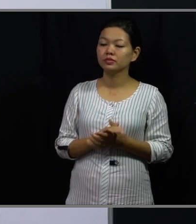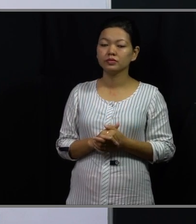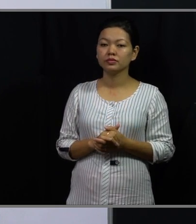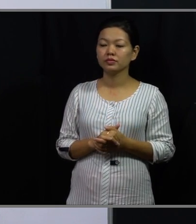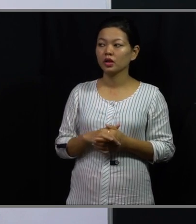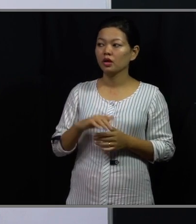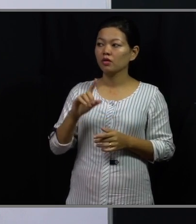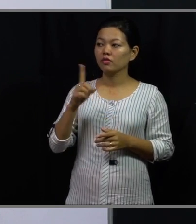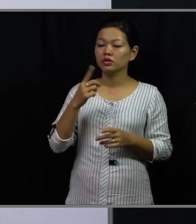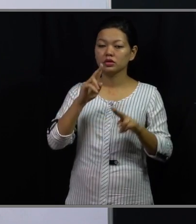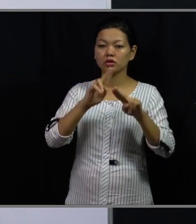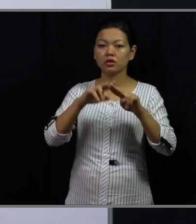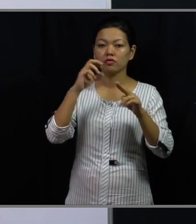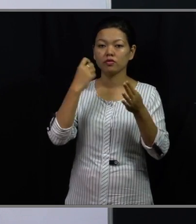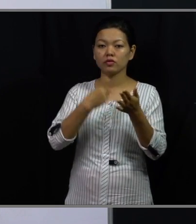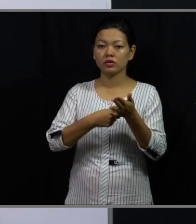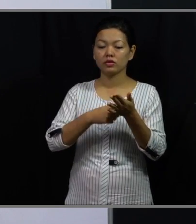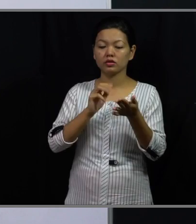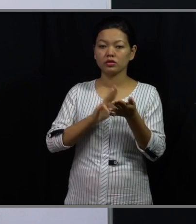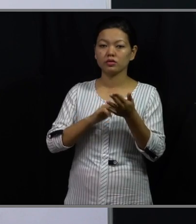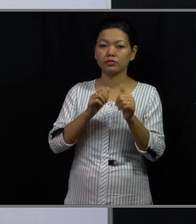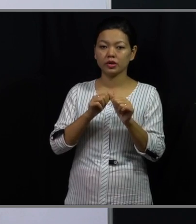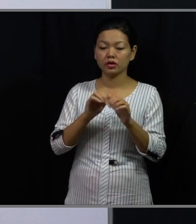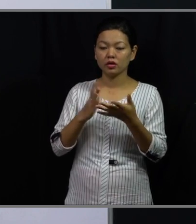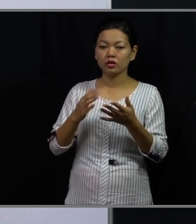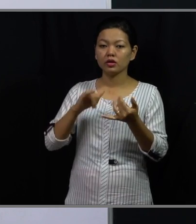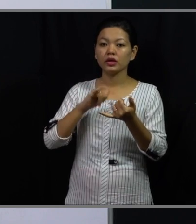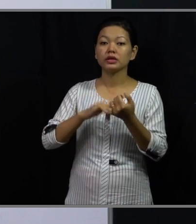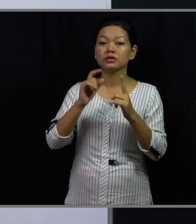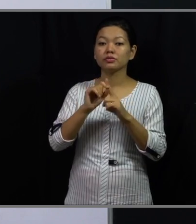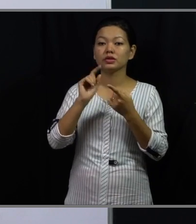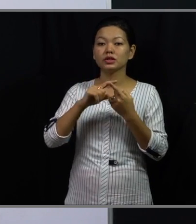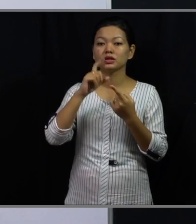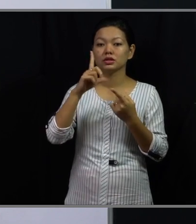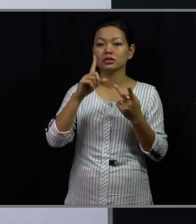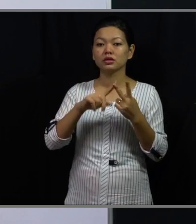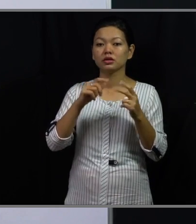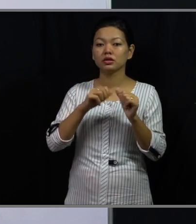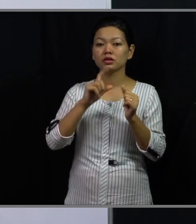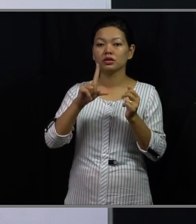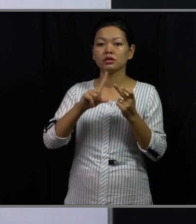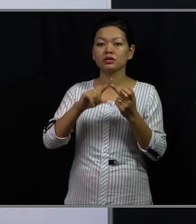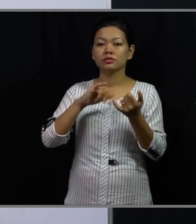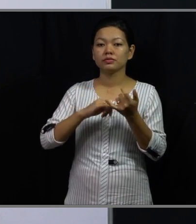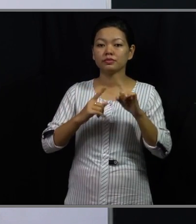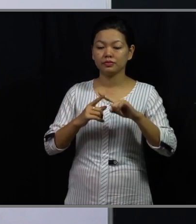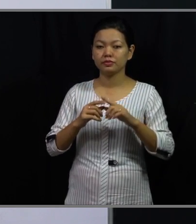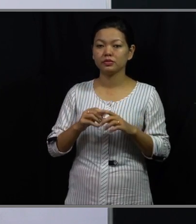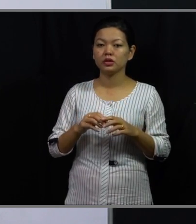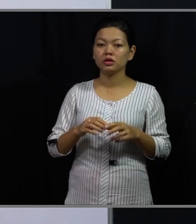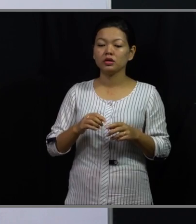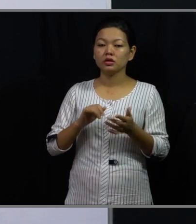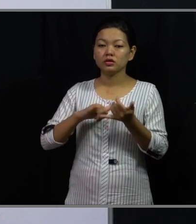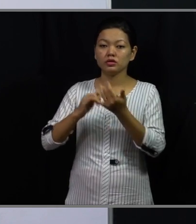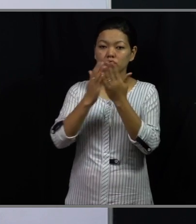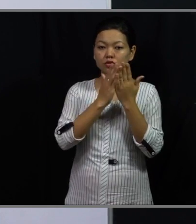the formalistic or the specialistic school of thought. So here under this particular